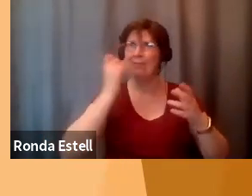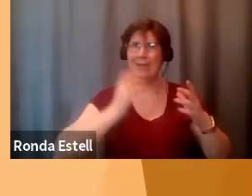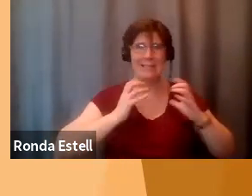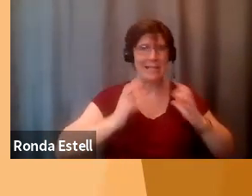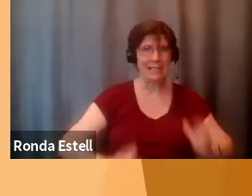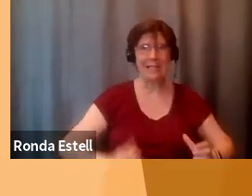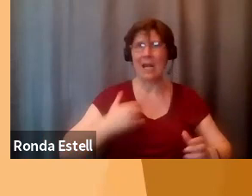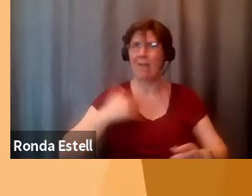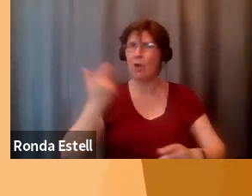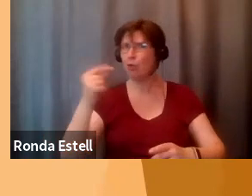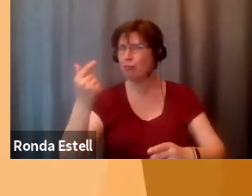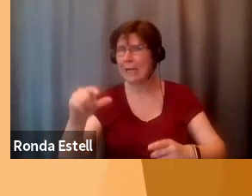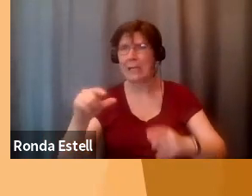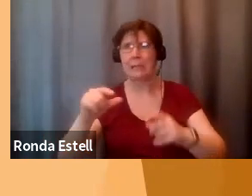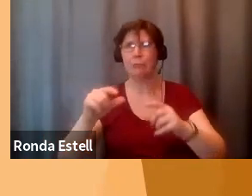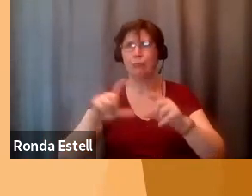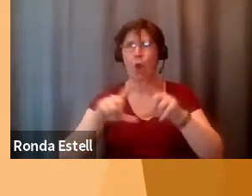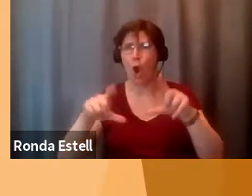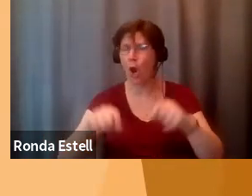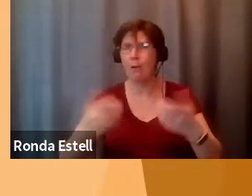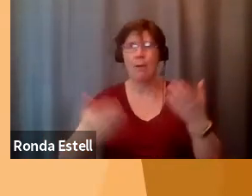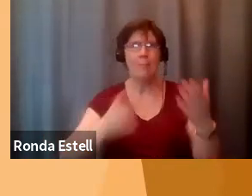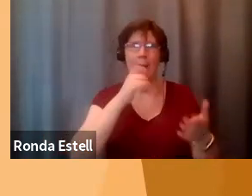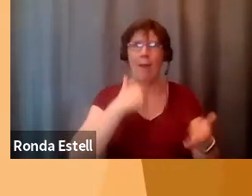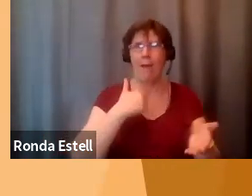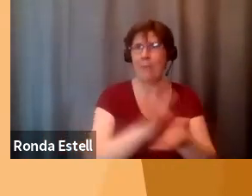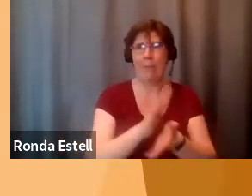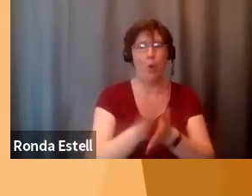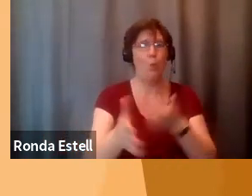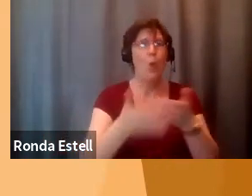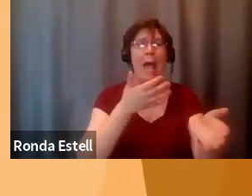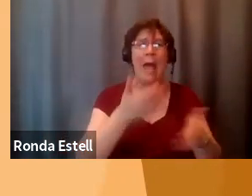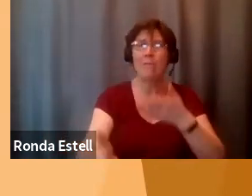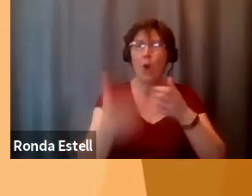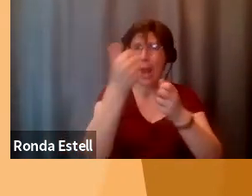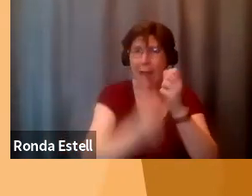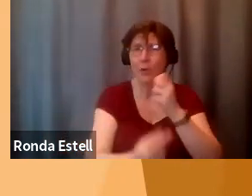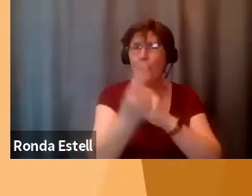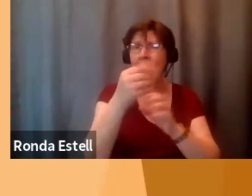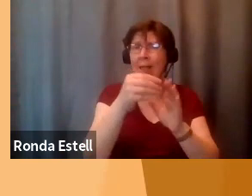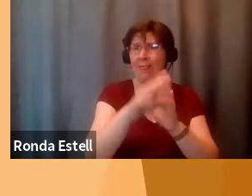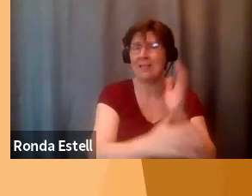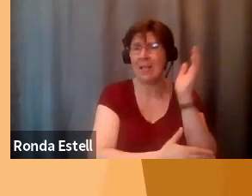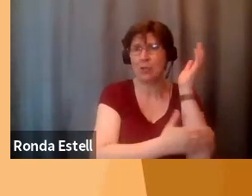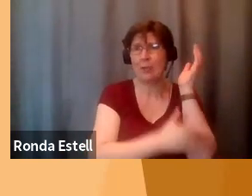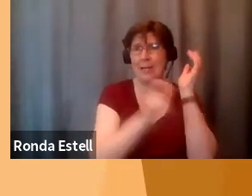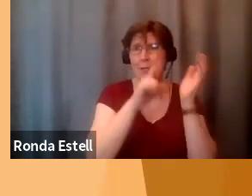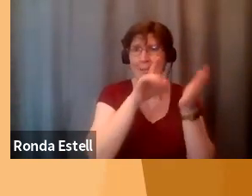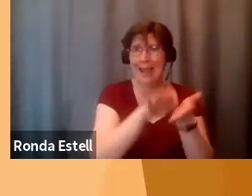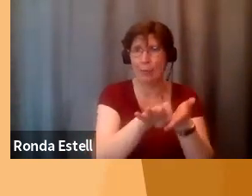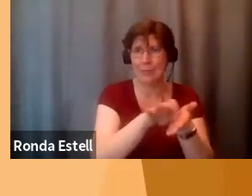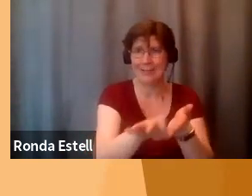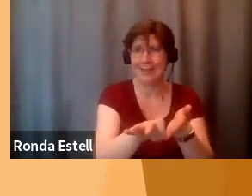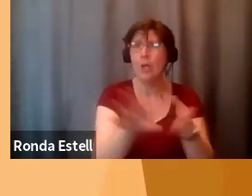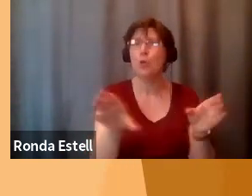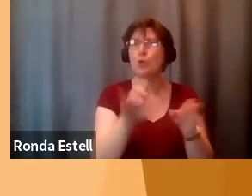a green card, if you might not have papers, whatever the case may be, everyone in this country needed to be counted. And they